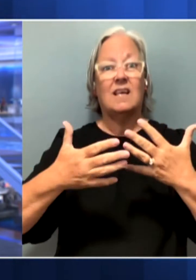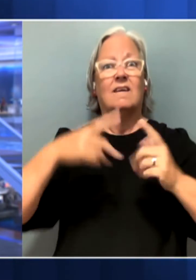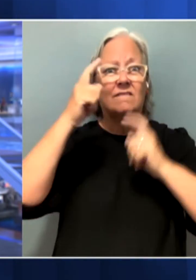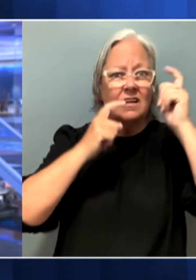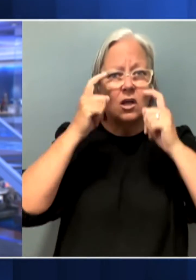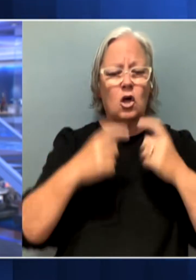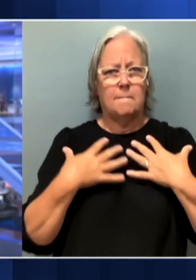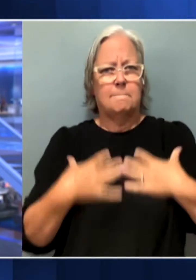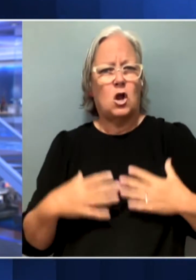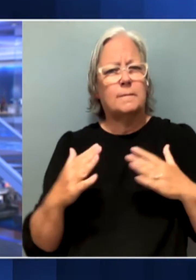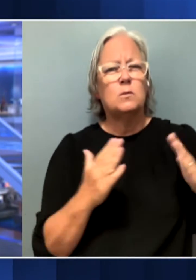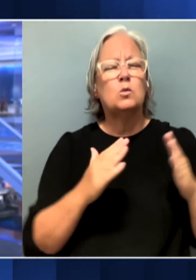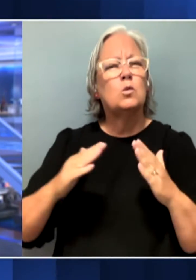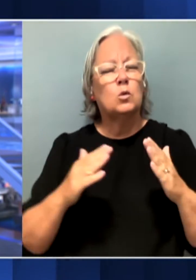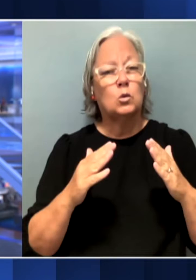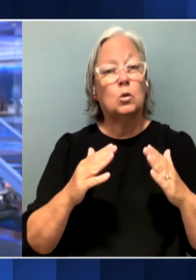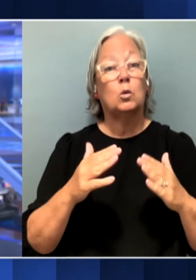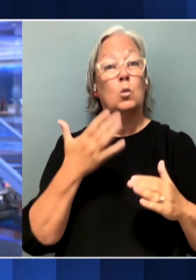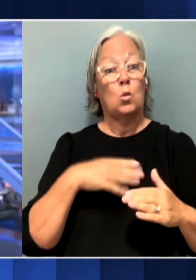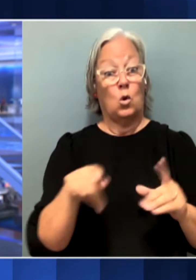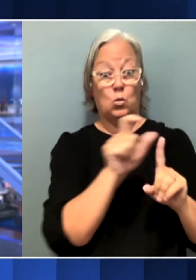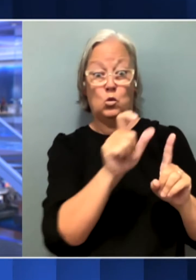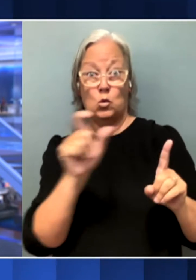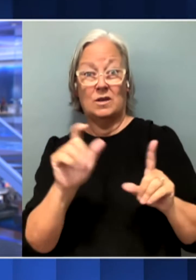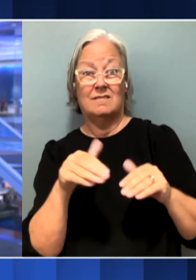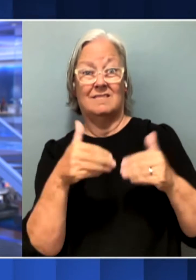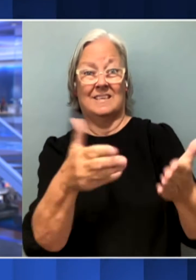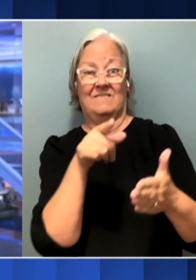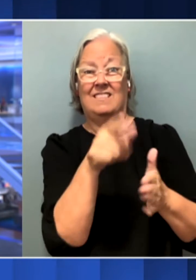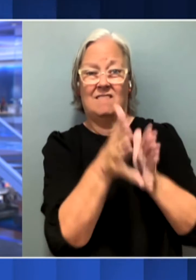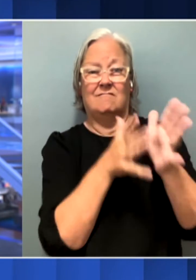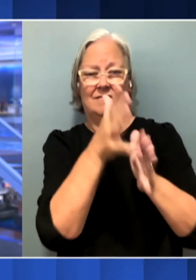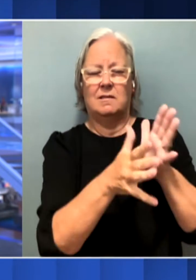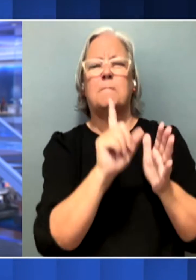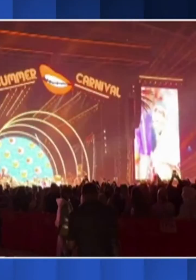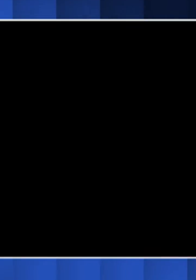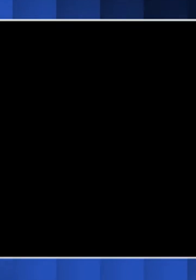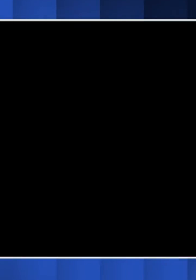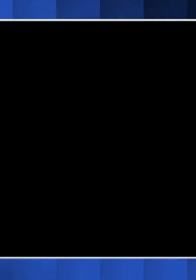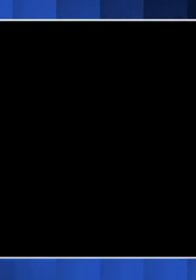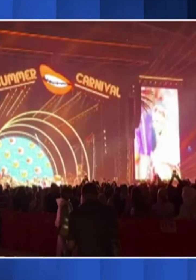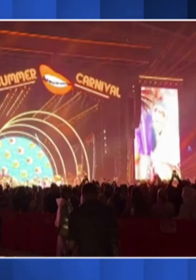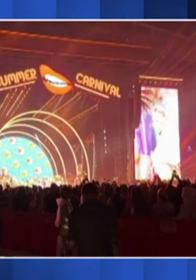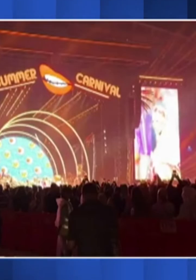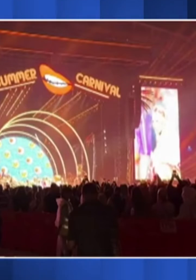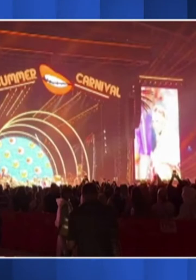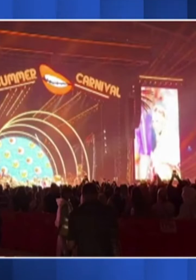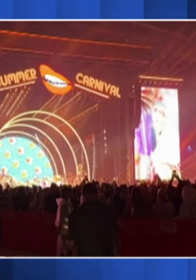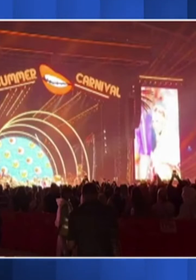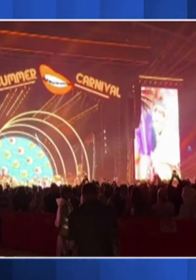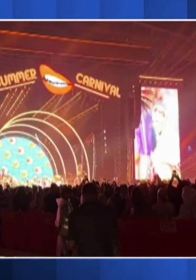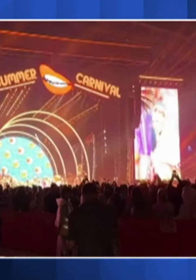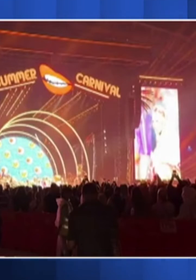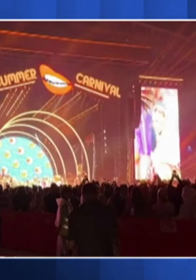we want to not only portray the words the singer is singing, we also want to portray the type of music that's in the background. Is it a rock song? Is